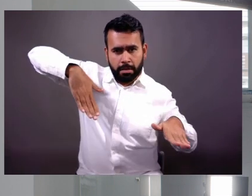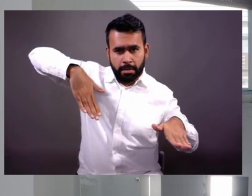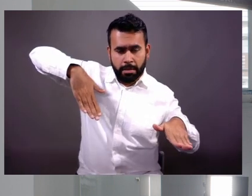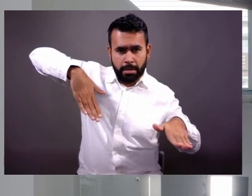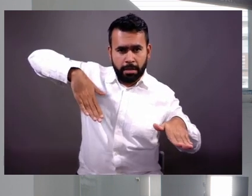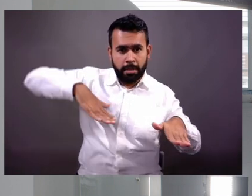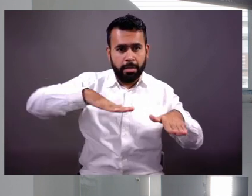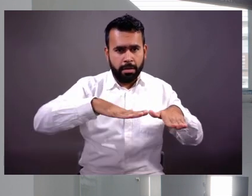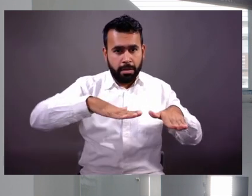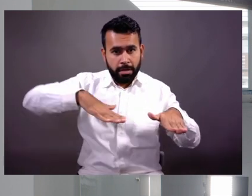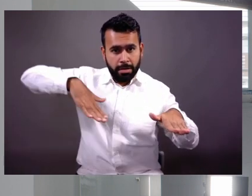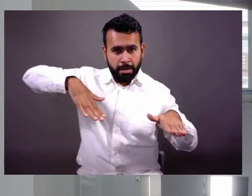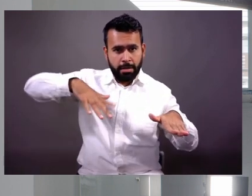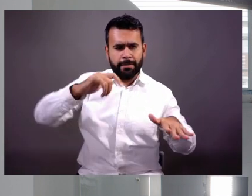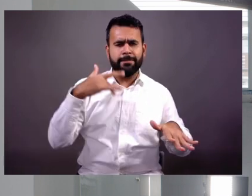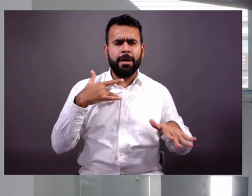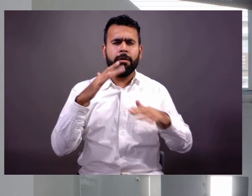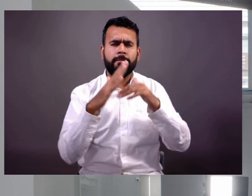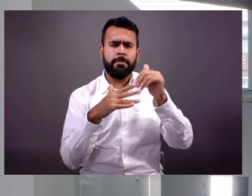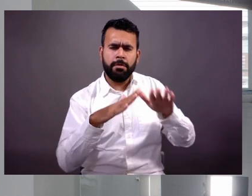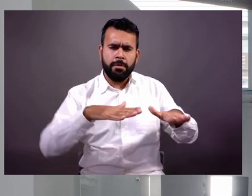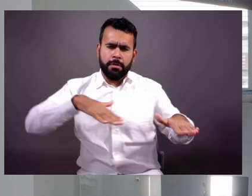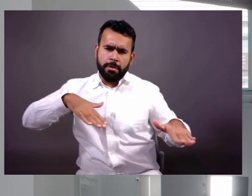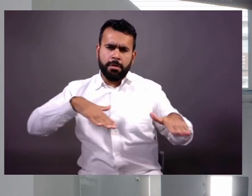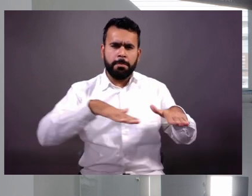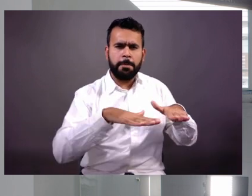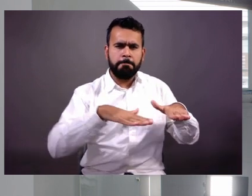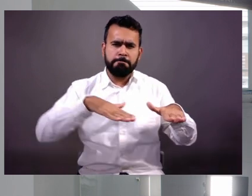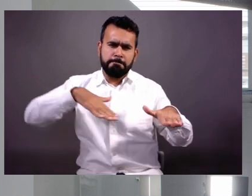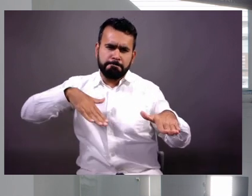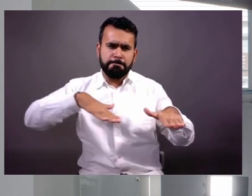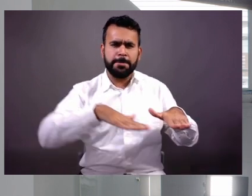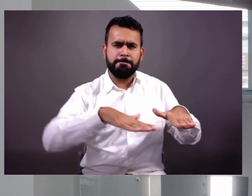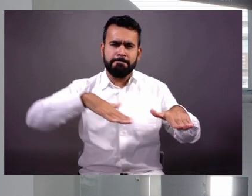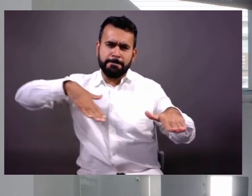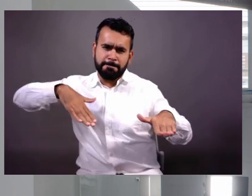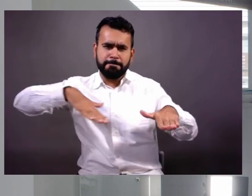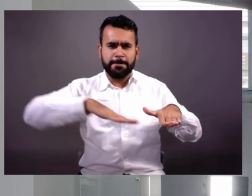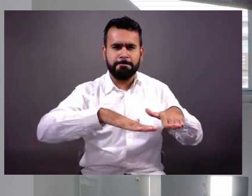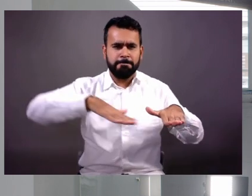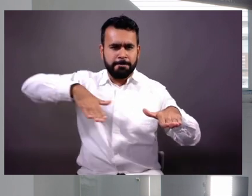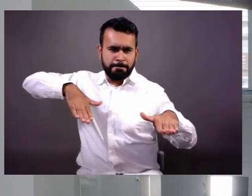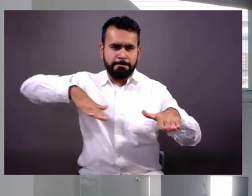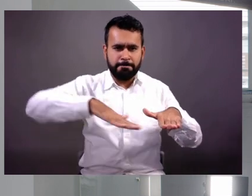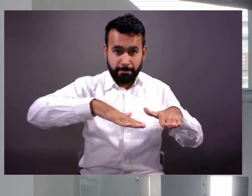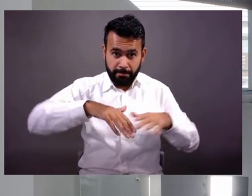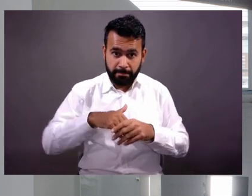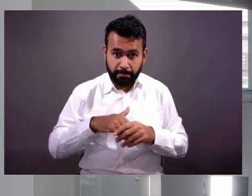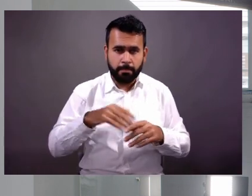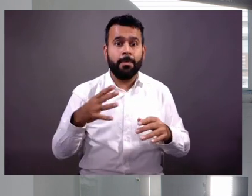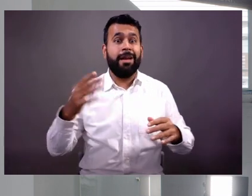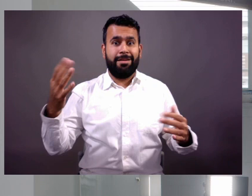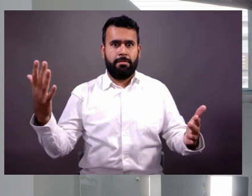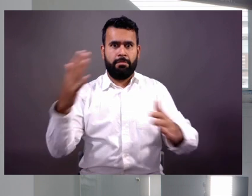here, you're going to kind of stick it and press it and use that to kind of push yourself back. Stick, push. Stick,